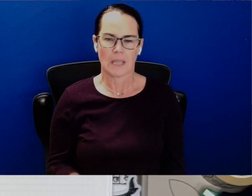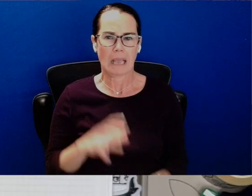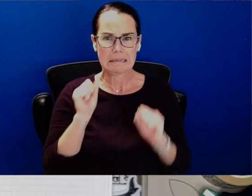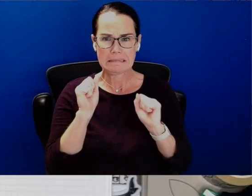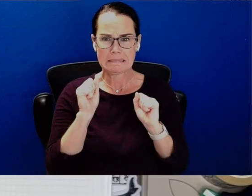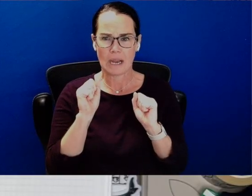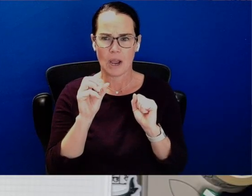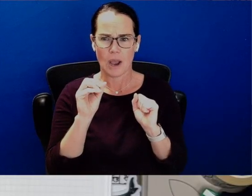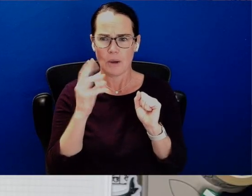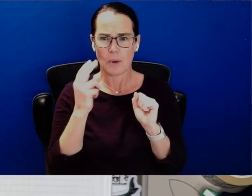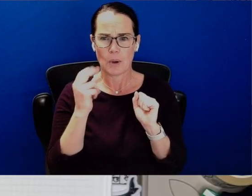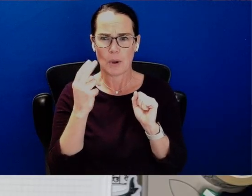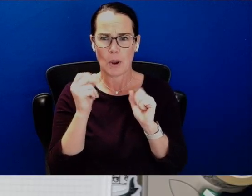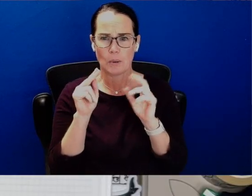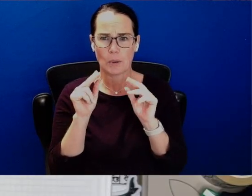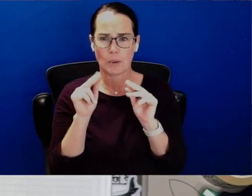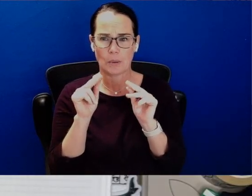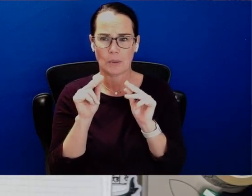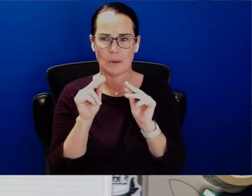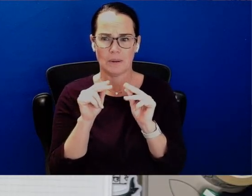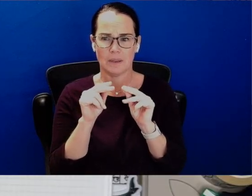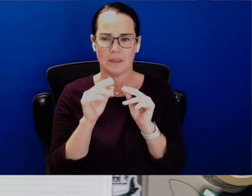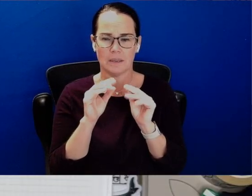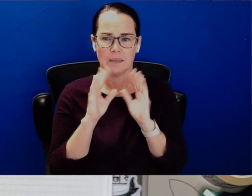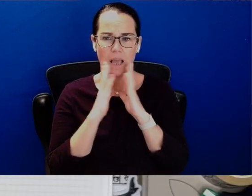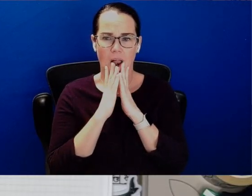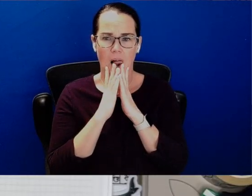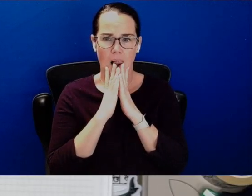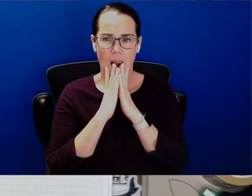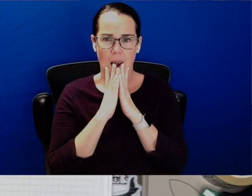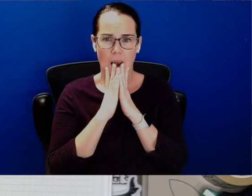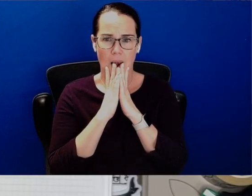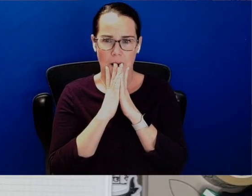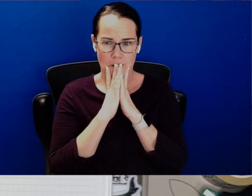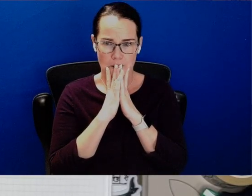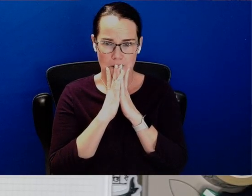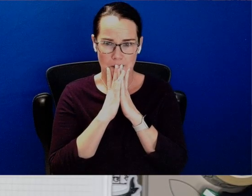Oh no, oh no, oh no, oh no, oh no, oh no.